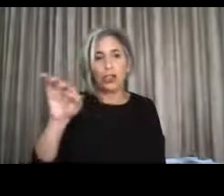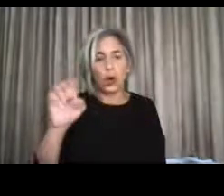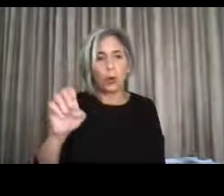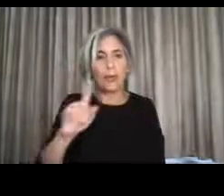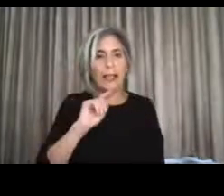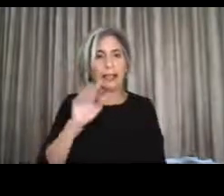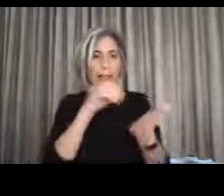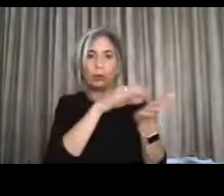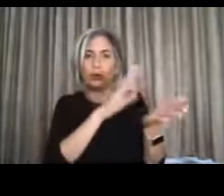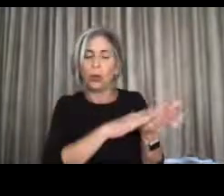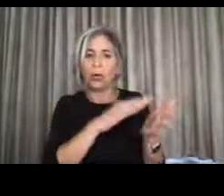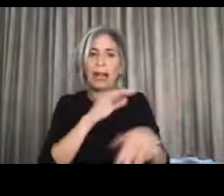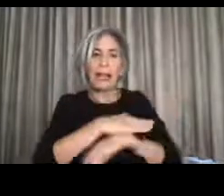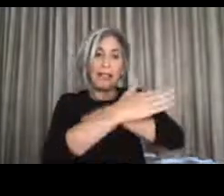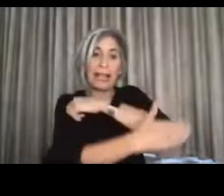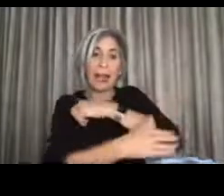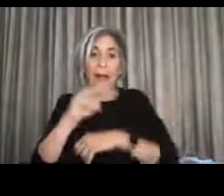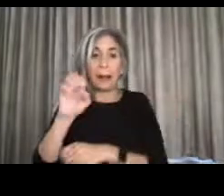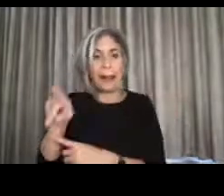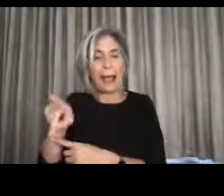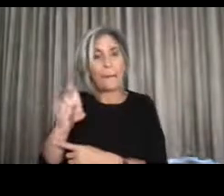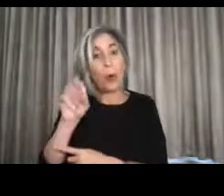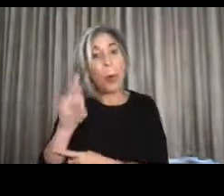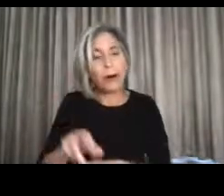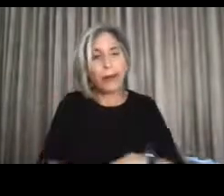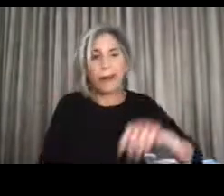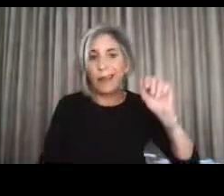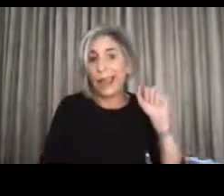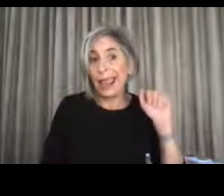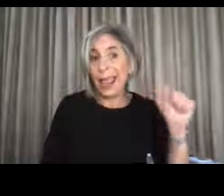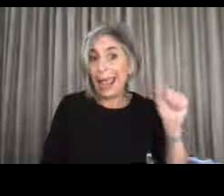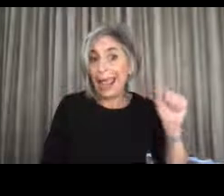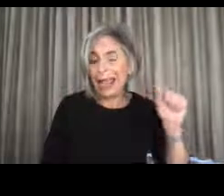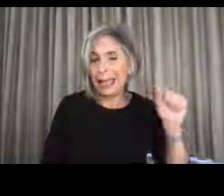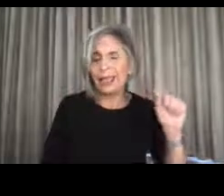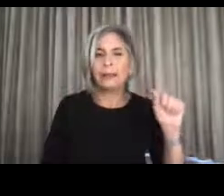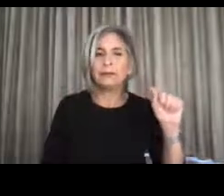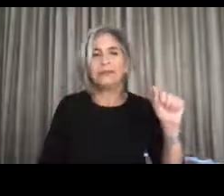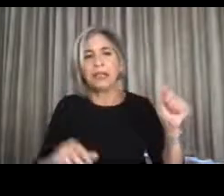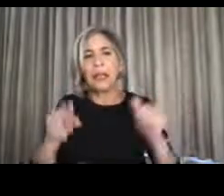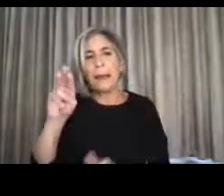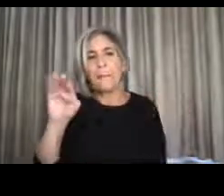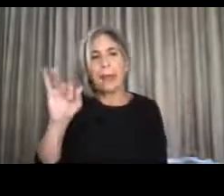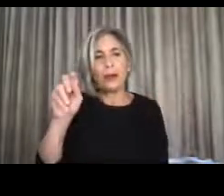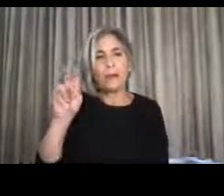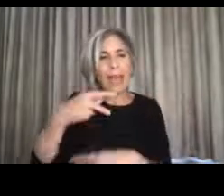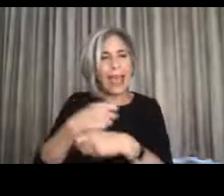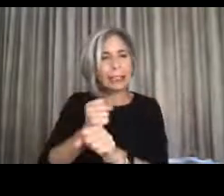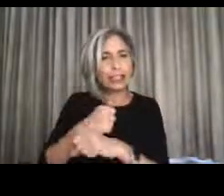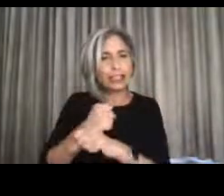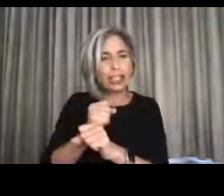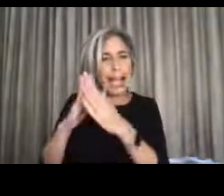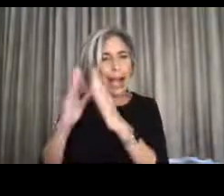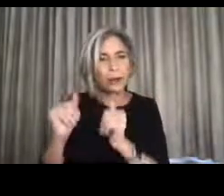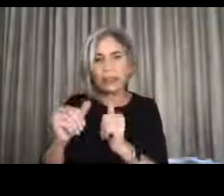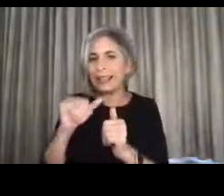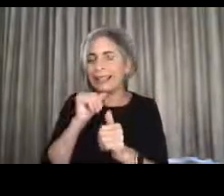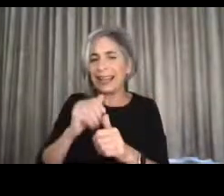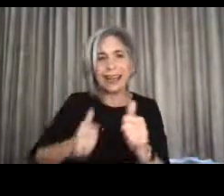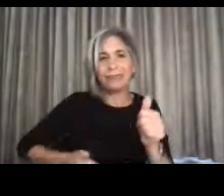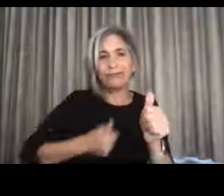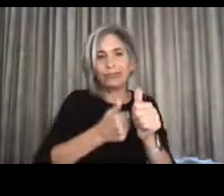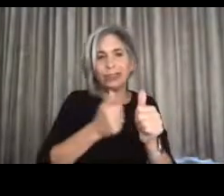maps, or you live in what we call A, which is manufactured housing or housing that's no longer up to code. If none of